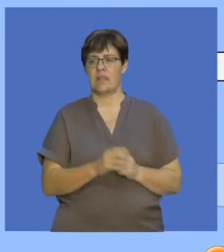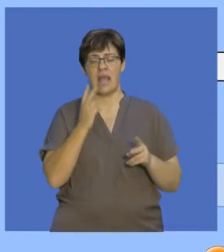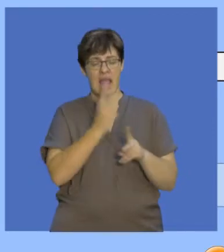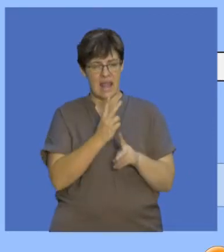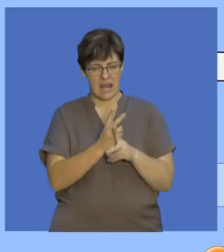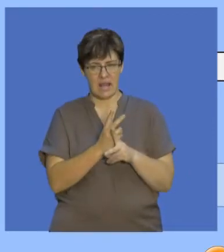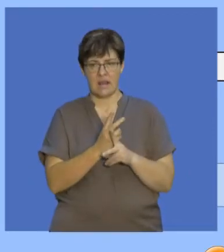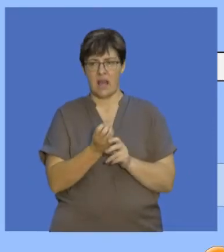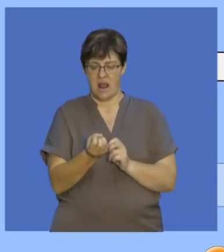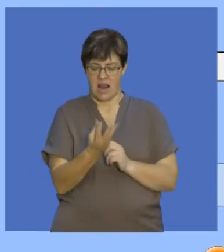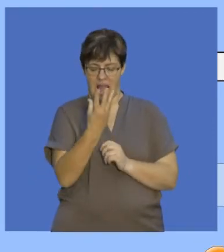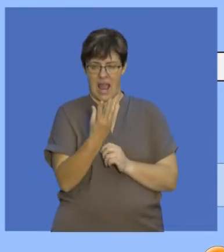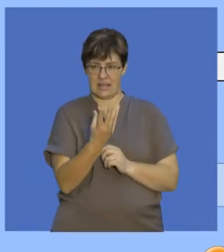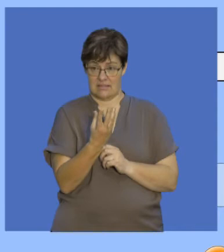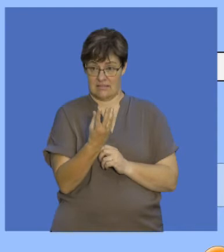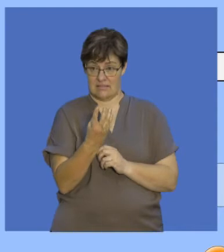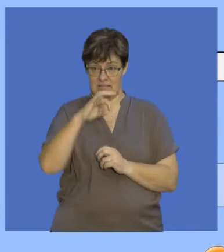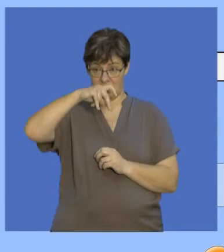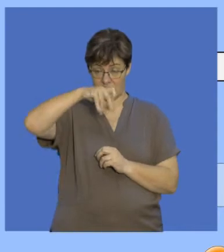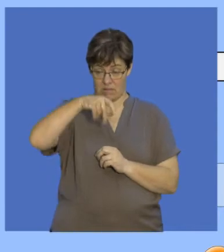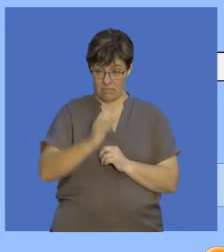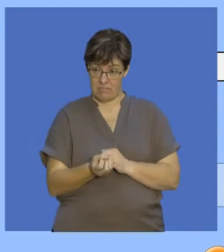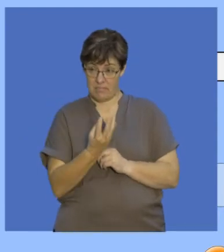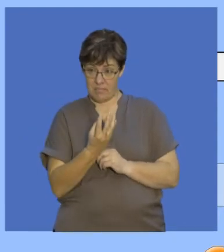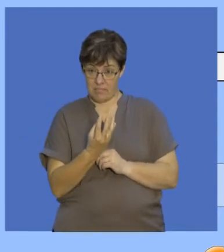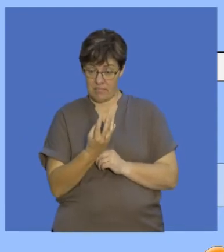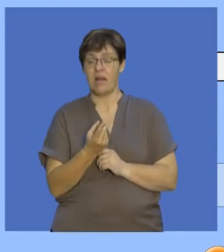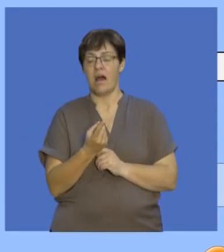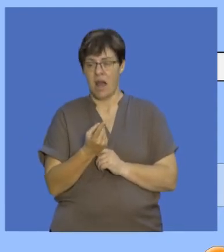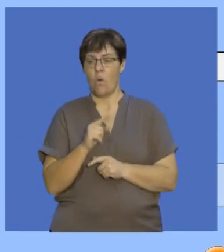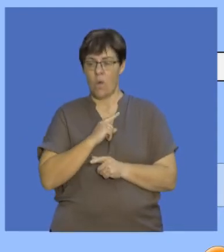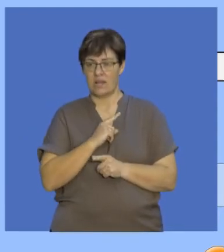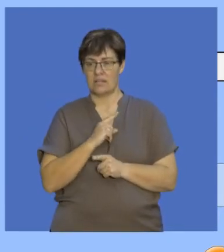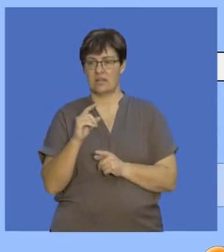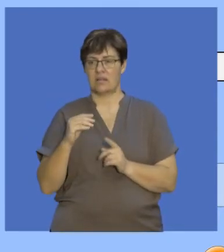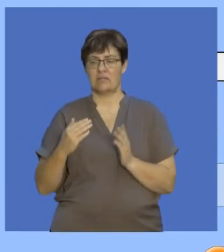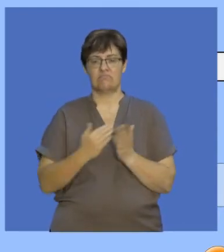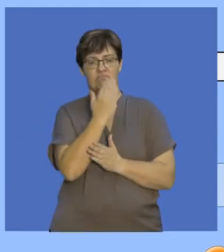we can have a light bulb just to show us how much current